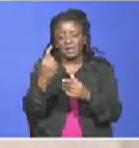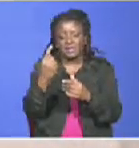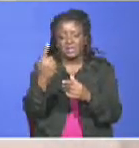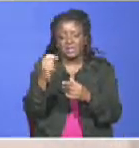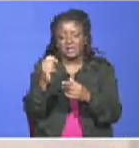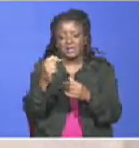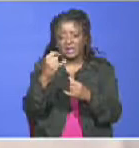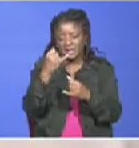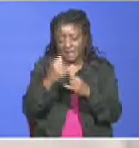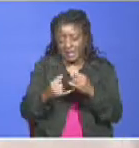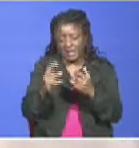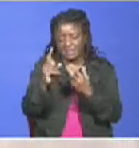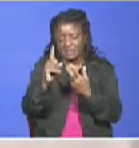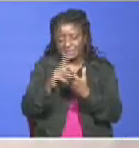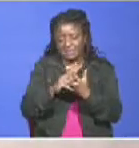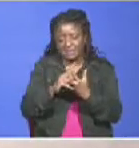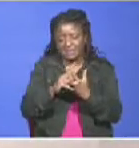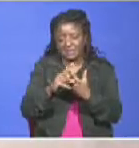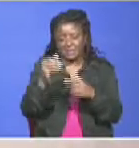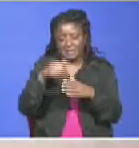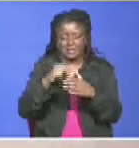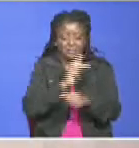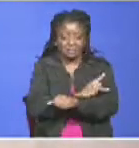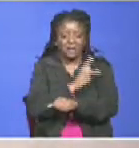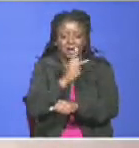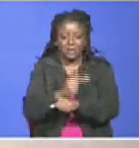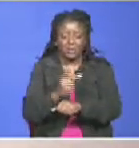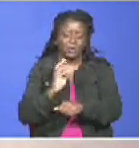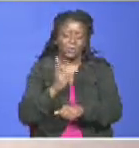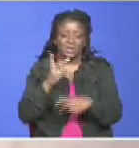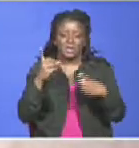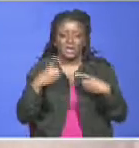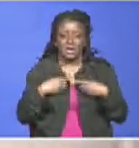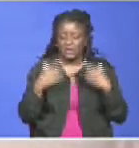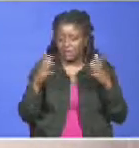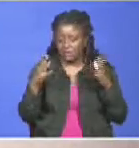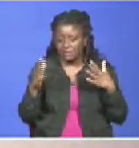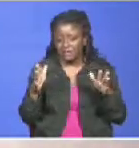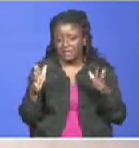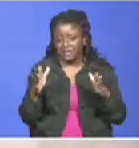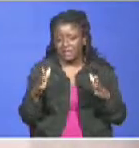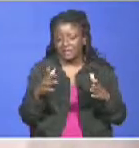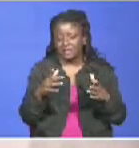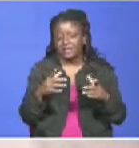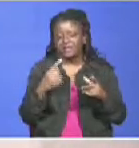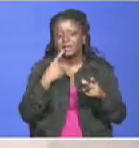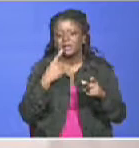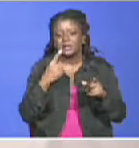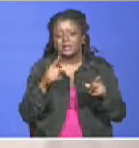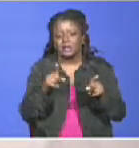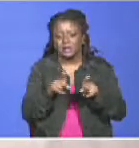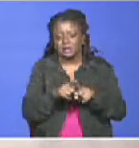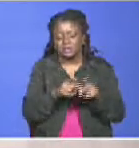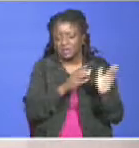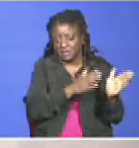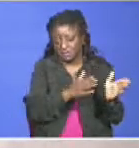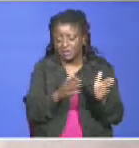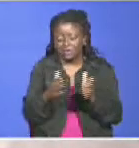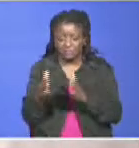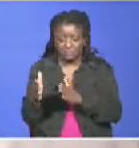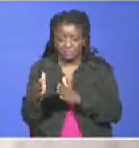our being in power, we had already came to an arrangement that would